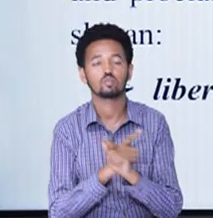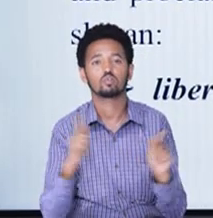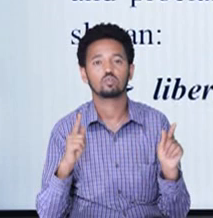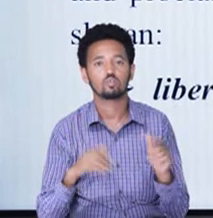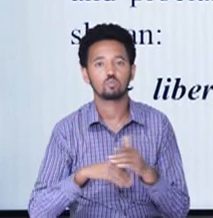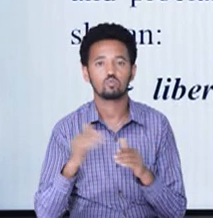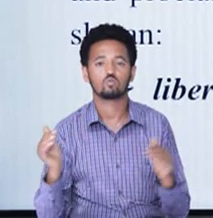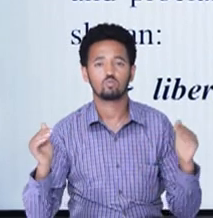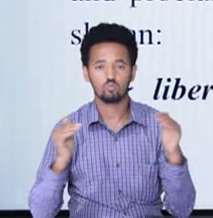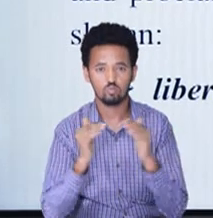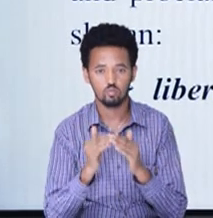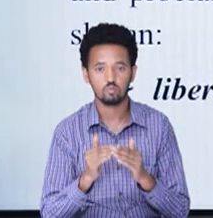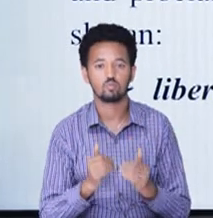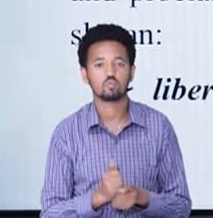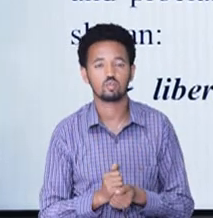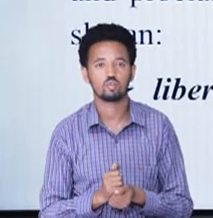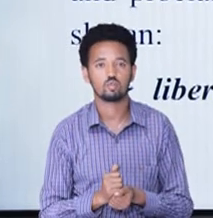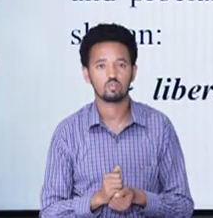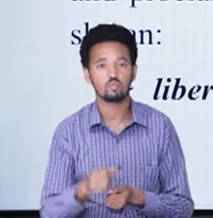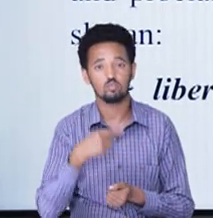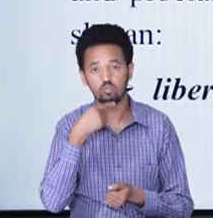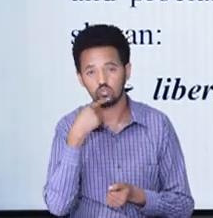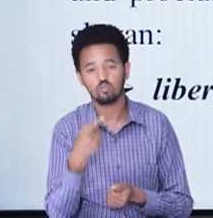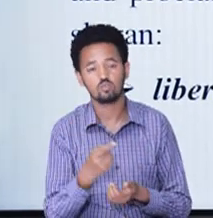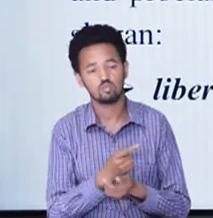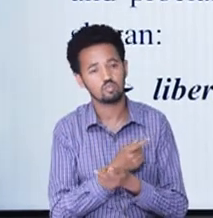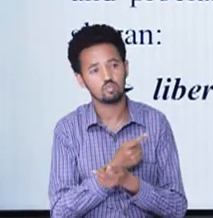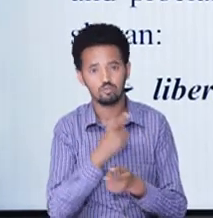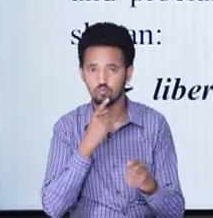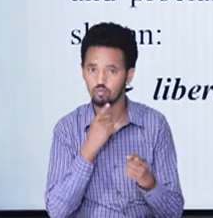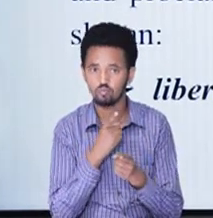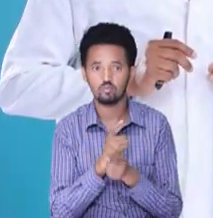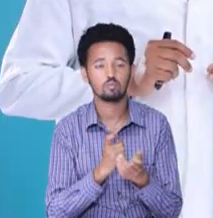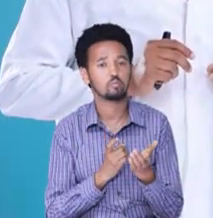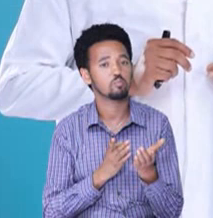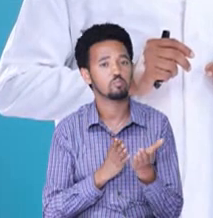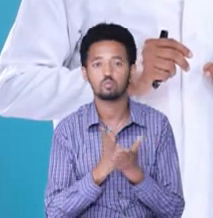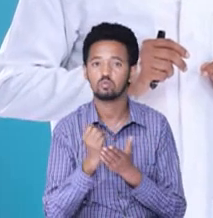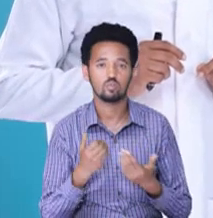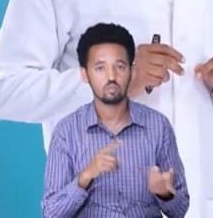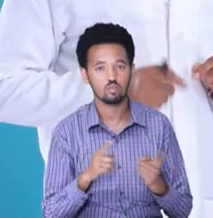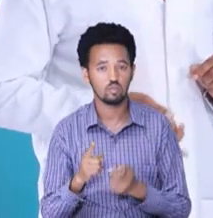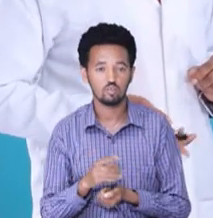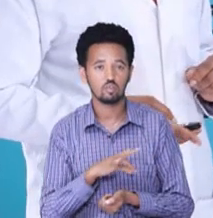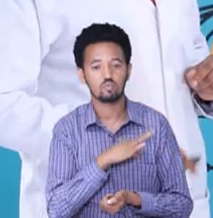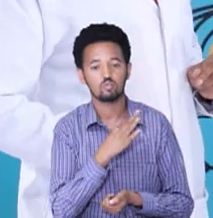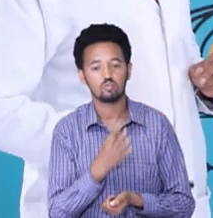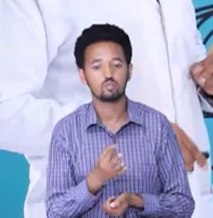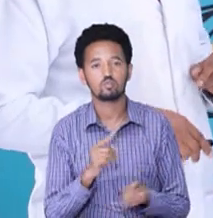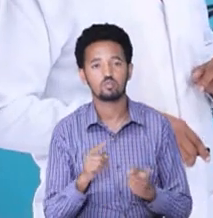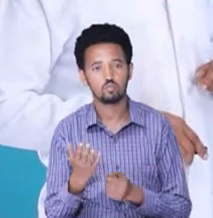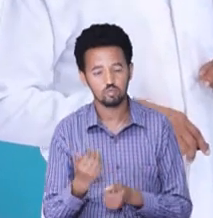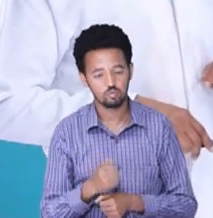equality, fraternity. The first generation of right was during the time of French Revolution.